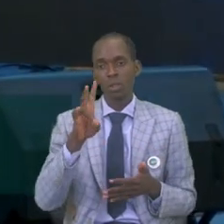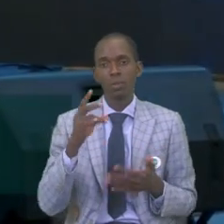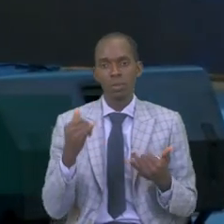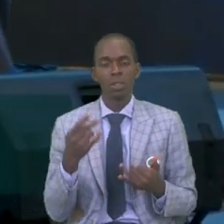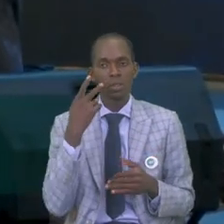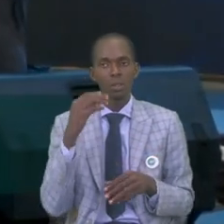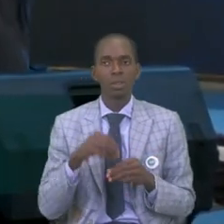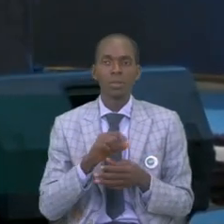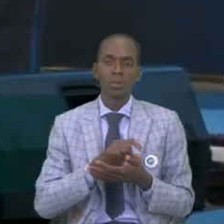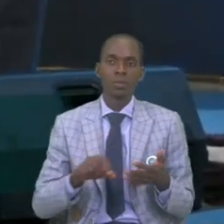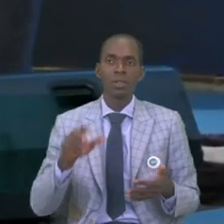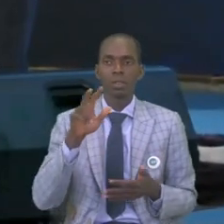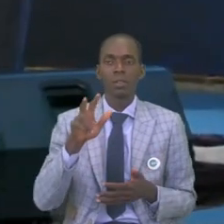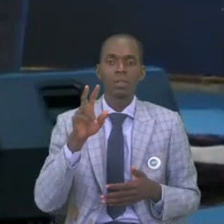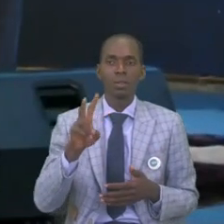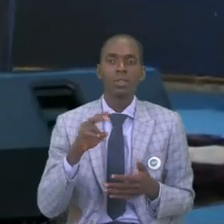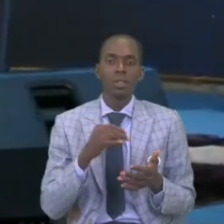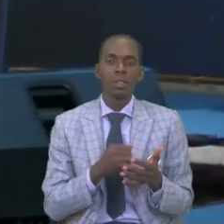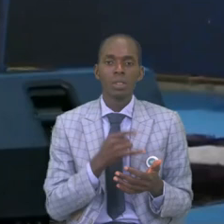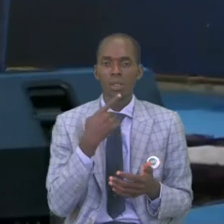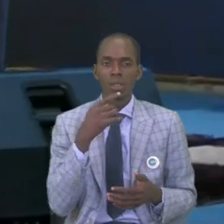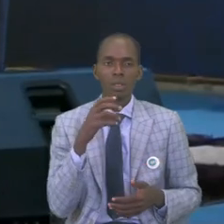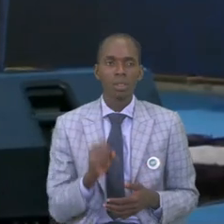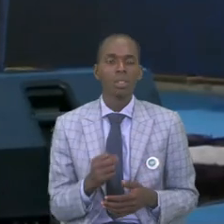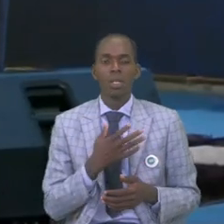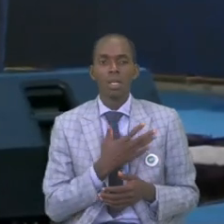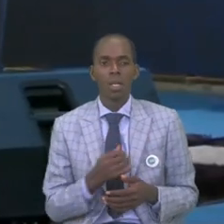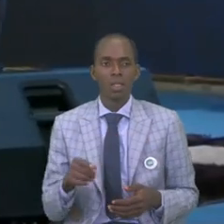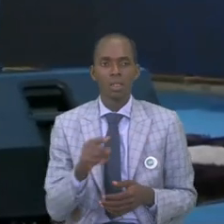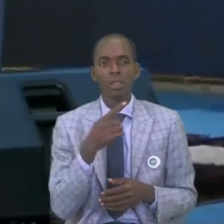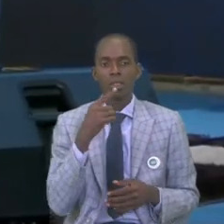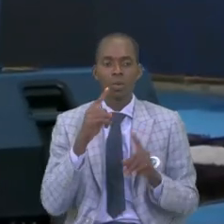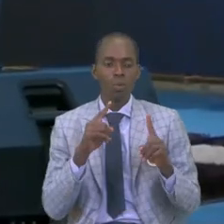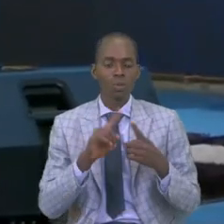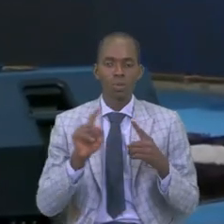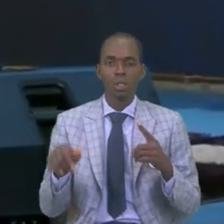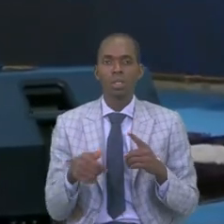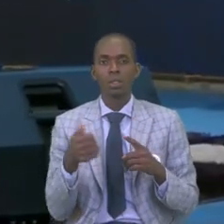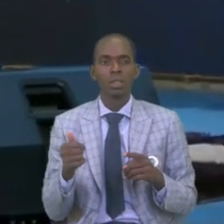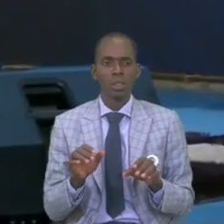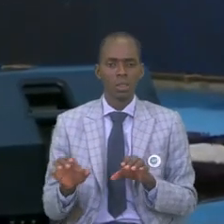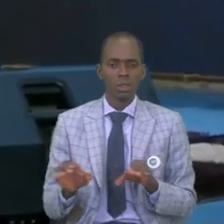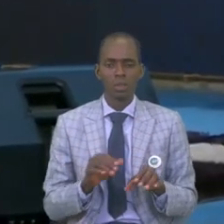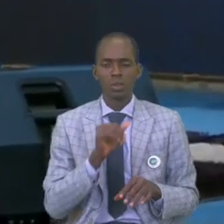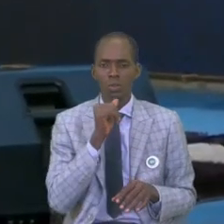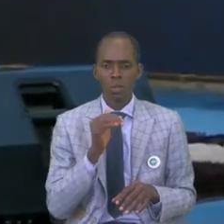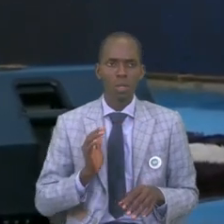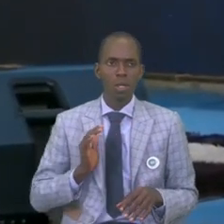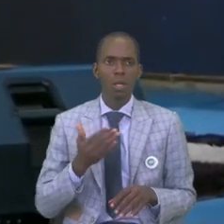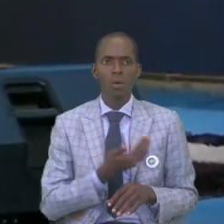verse 32, it says, and they said one to another, Didn't our heart